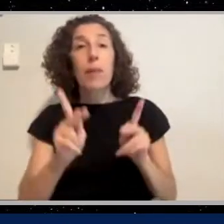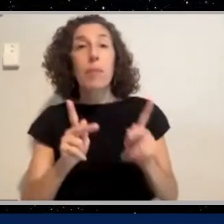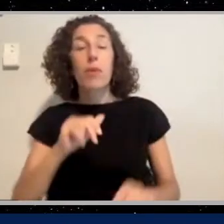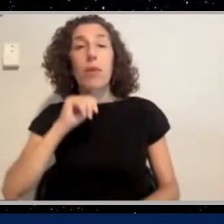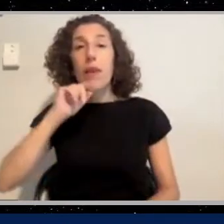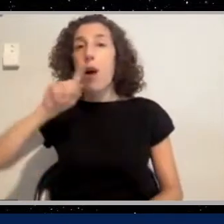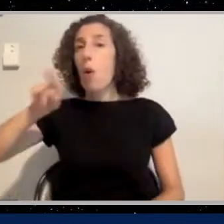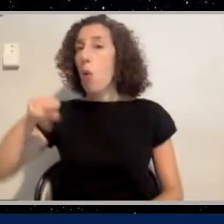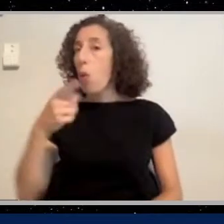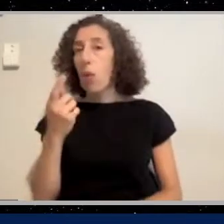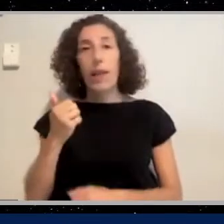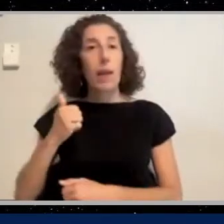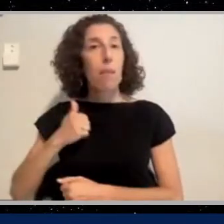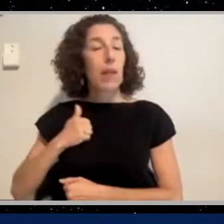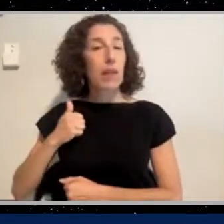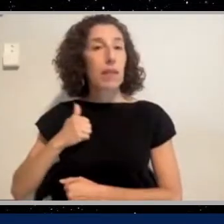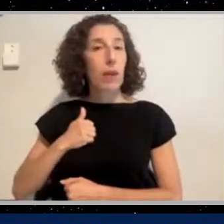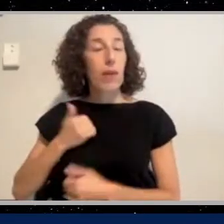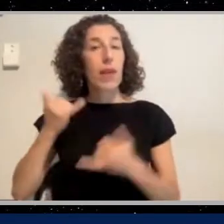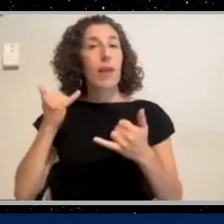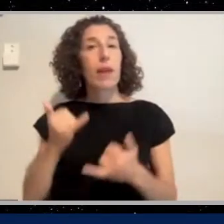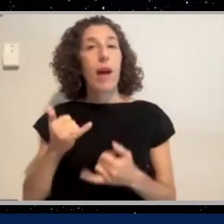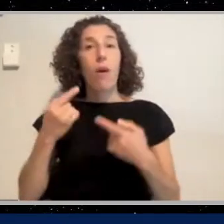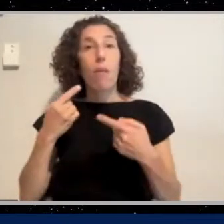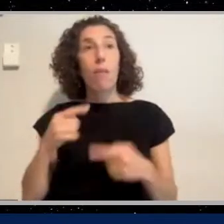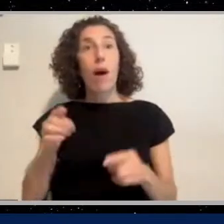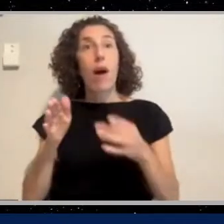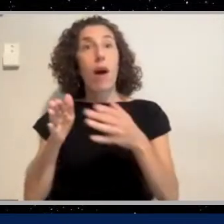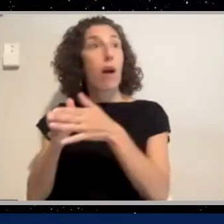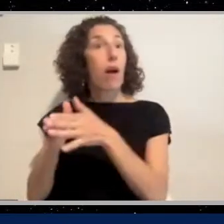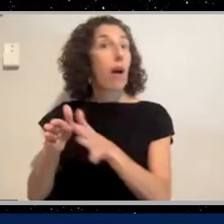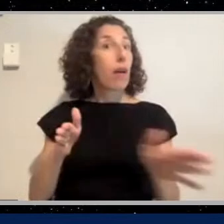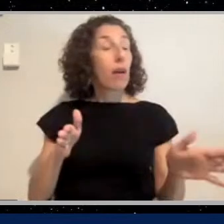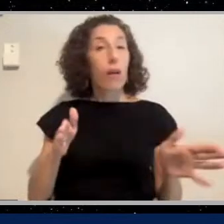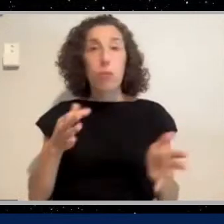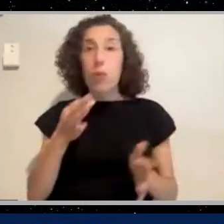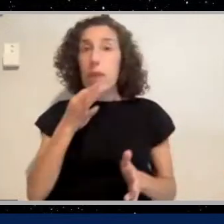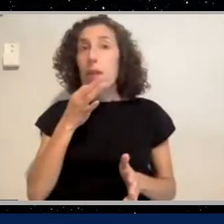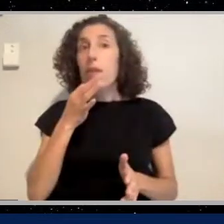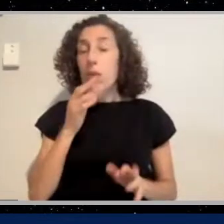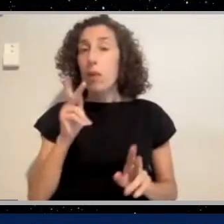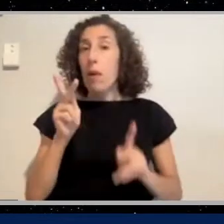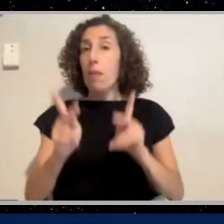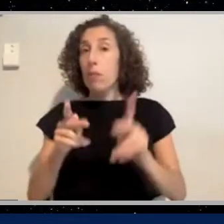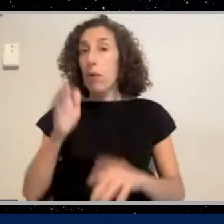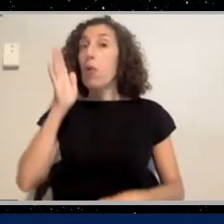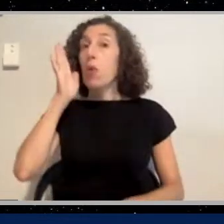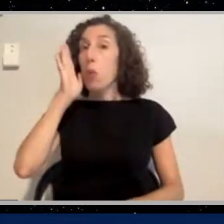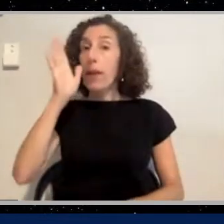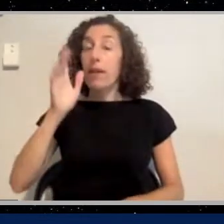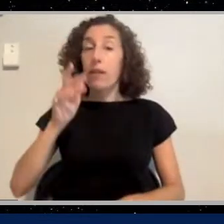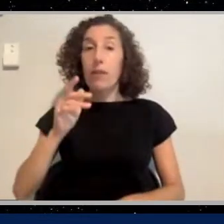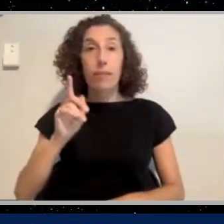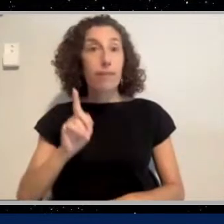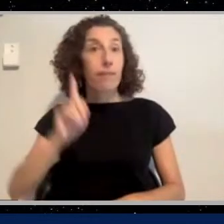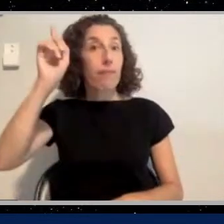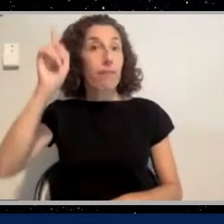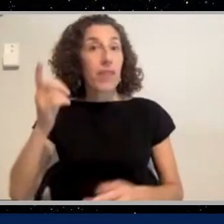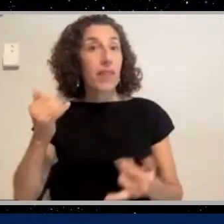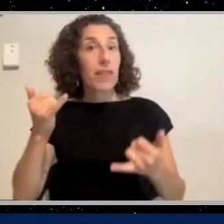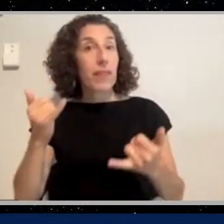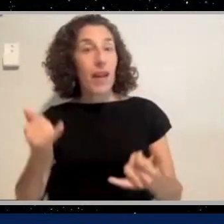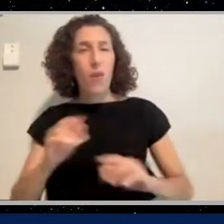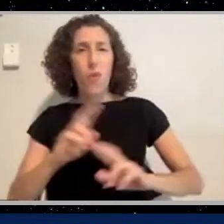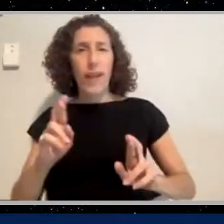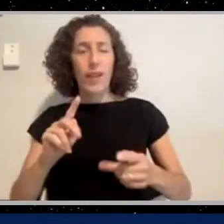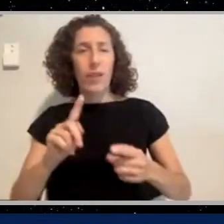astronaut. And so I think it's exciting to see where it goes, see how these experiments that we were the pioneers of evolve, and hopefully